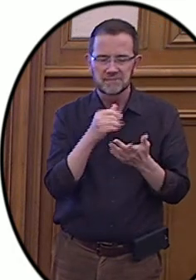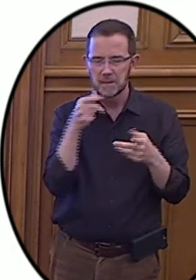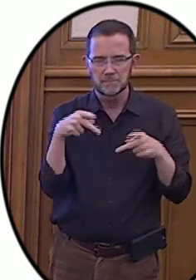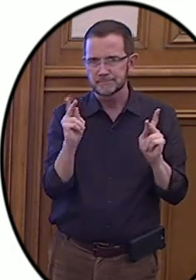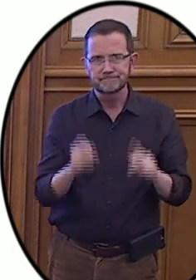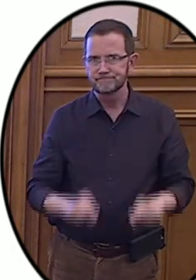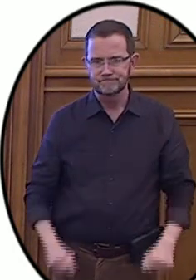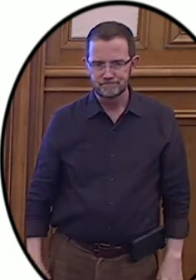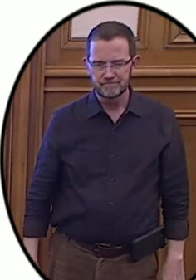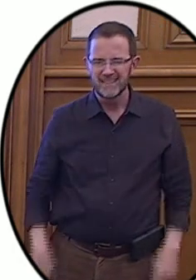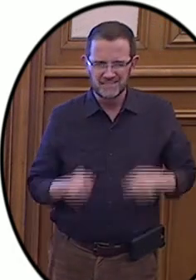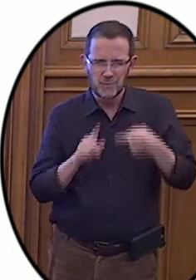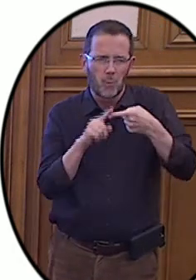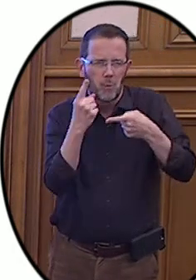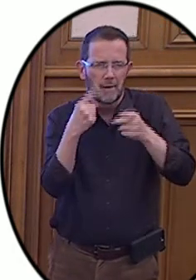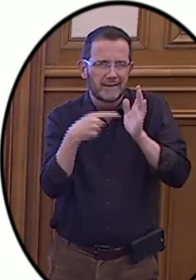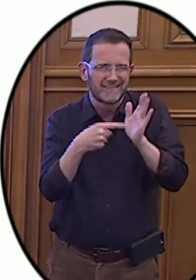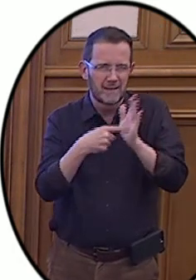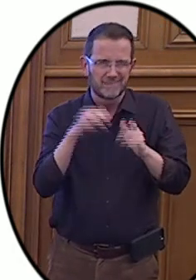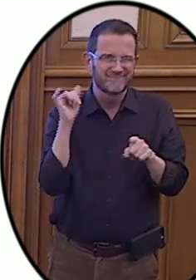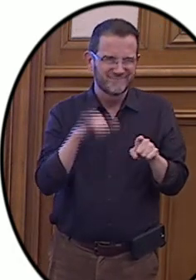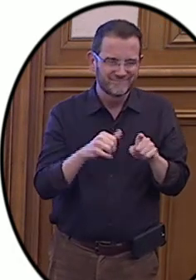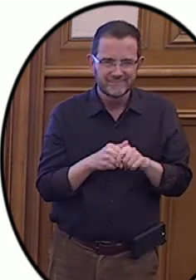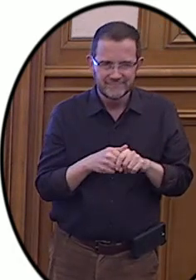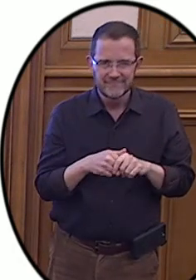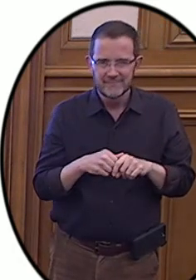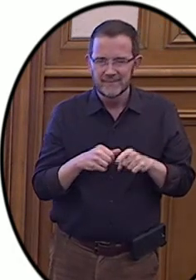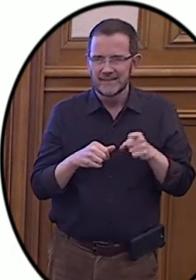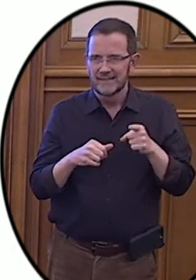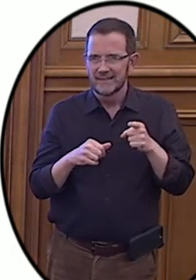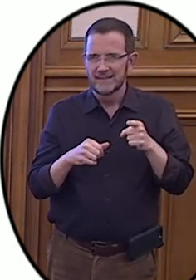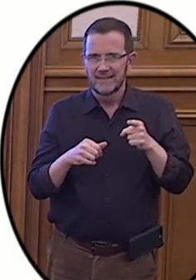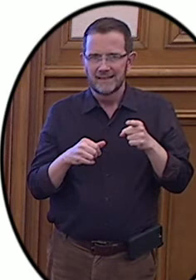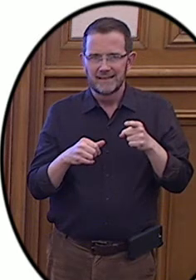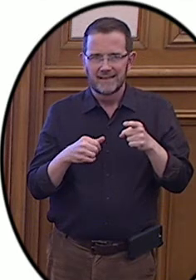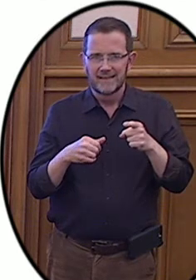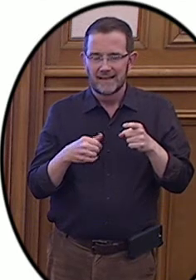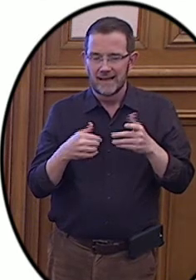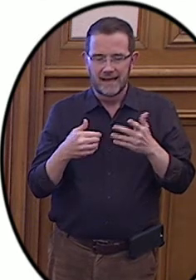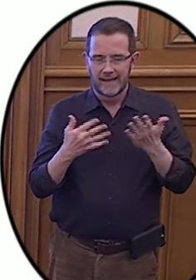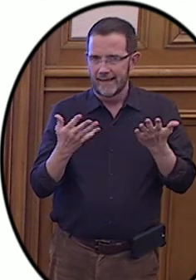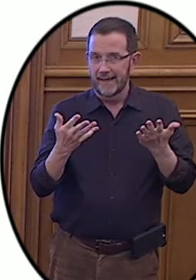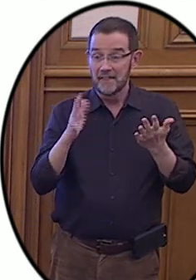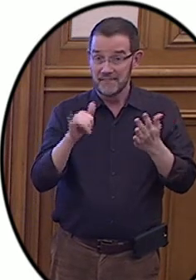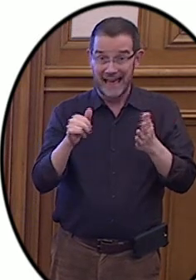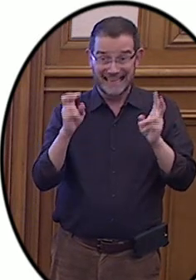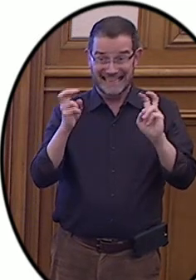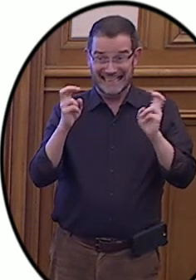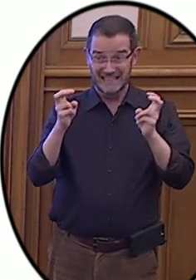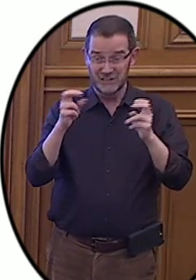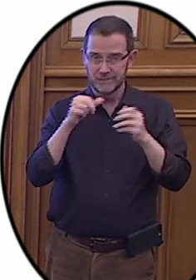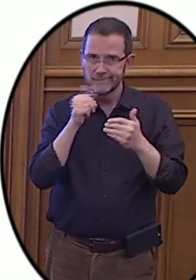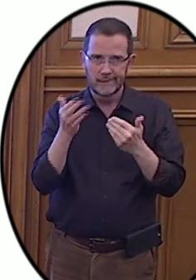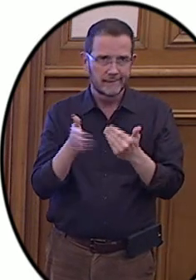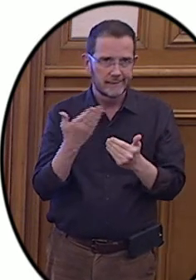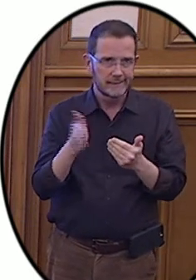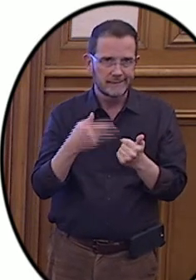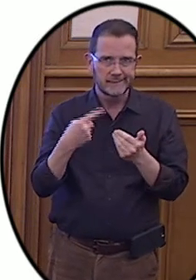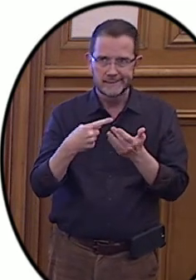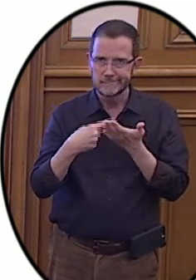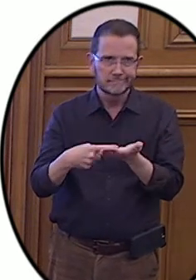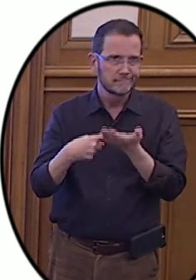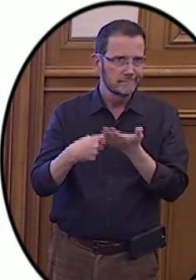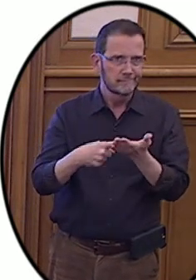of the complexity that can come up. We don't have time to address this issue in full right now. We may be able to answer